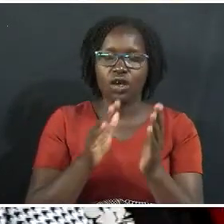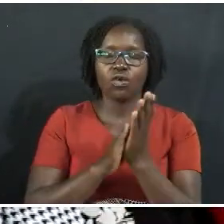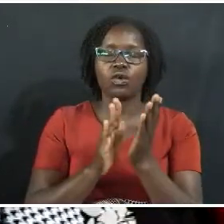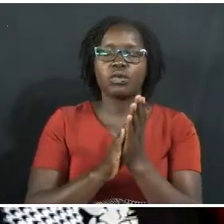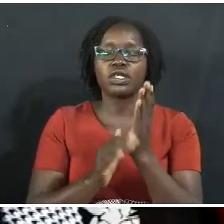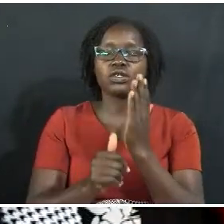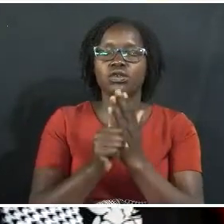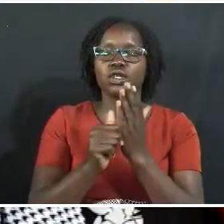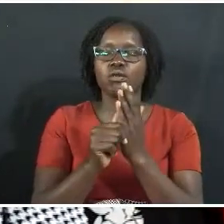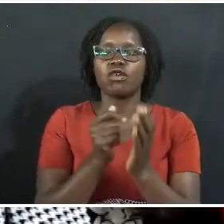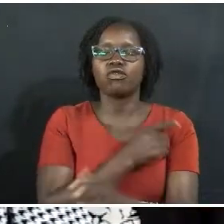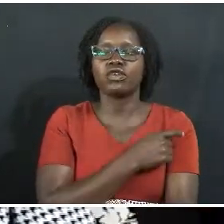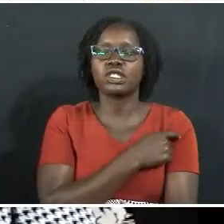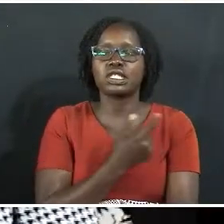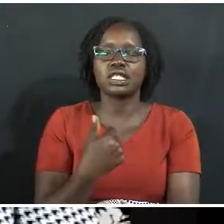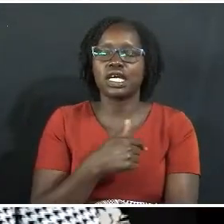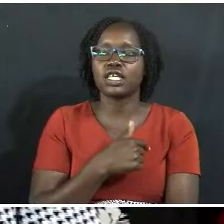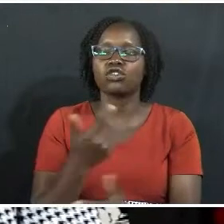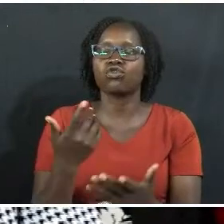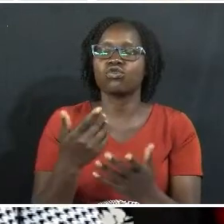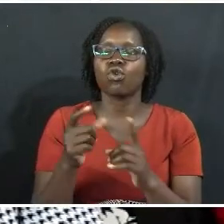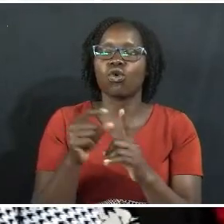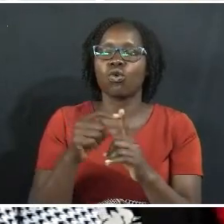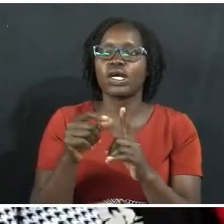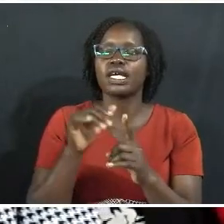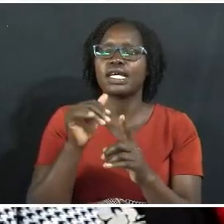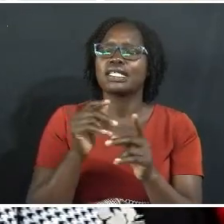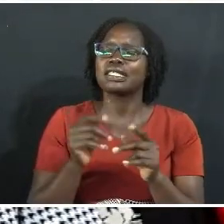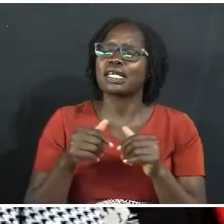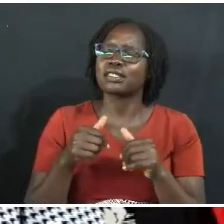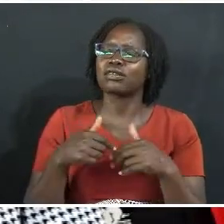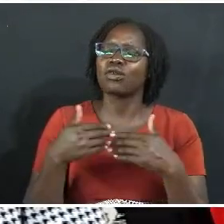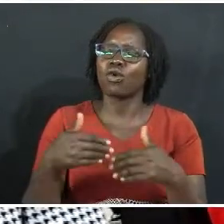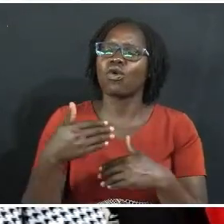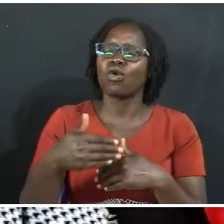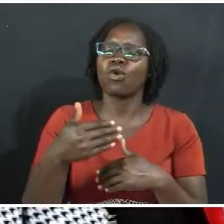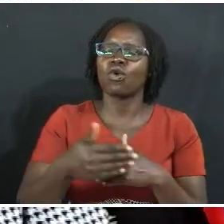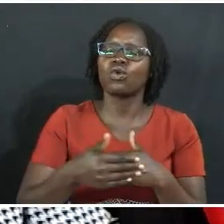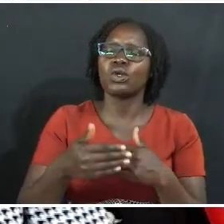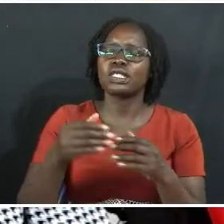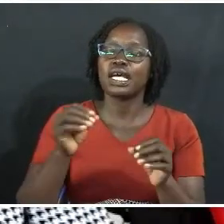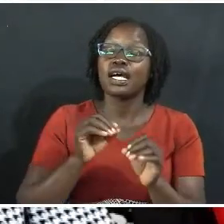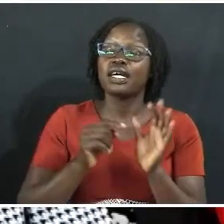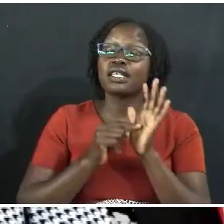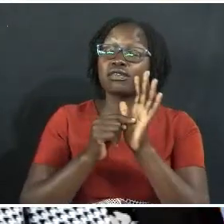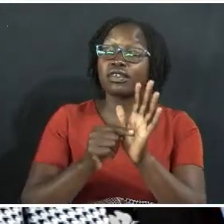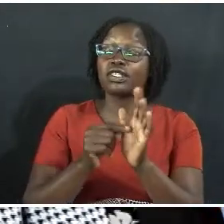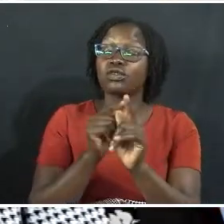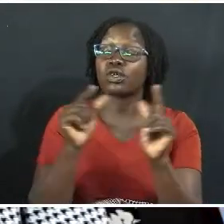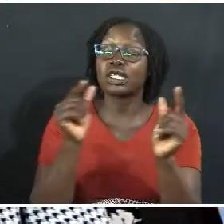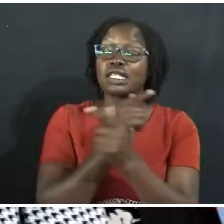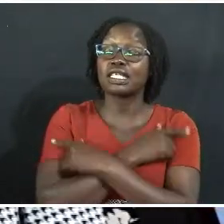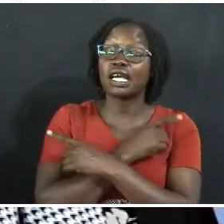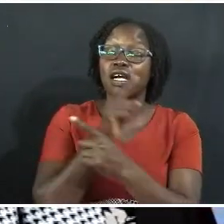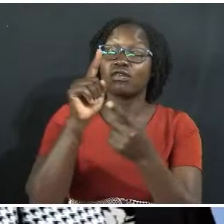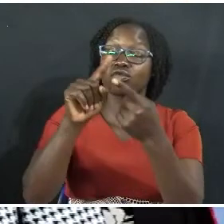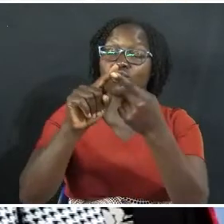for treating us to thy word that keeps on revealing to us your great love towards